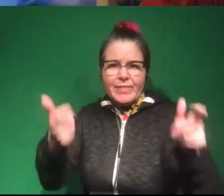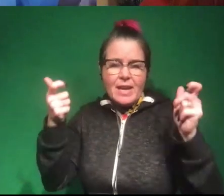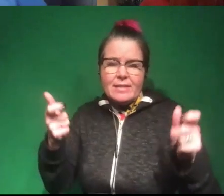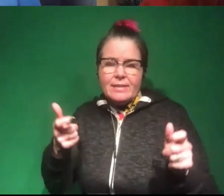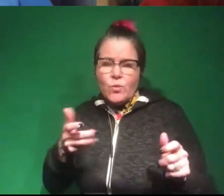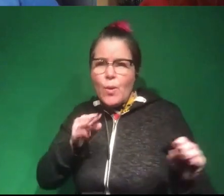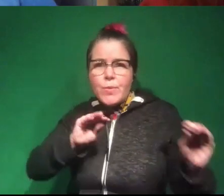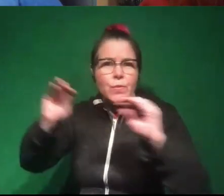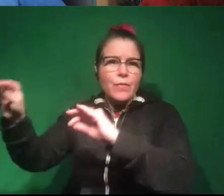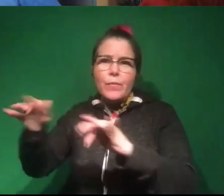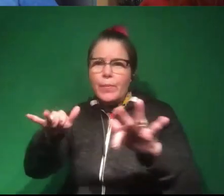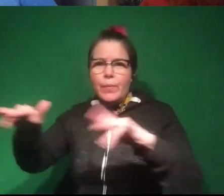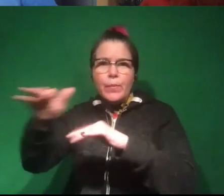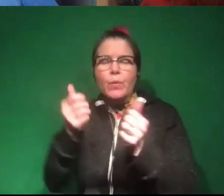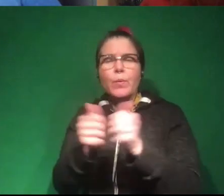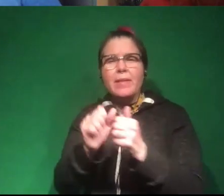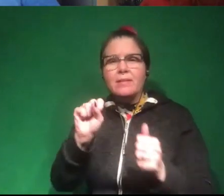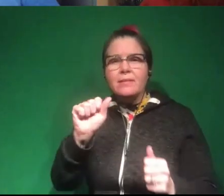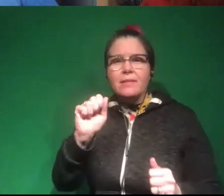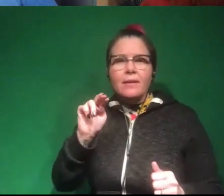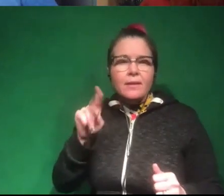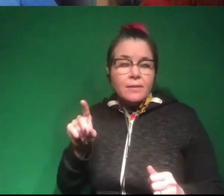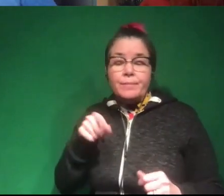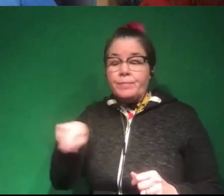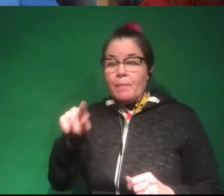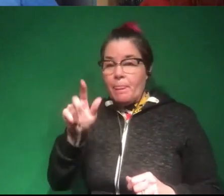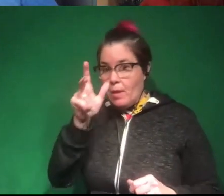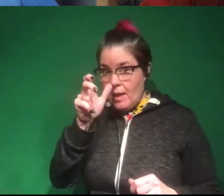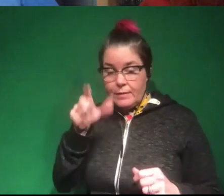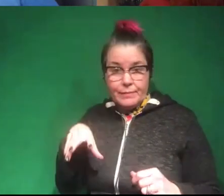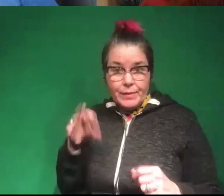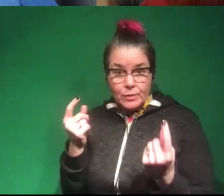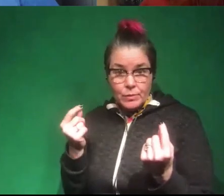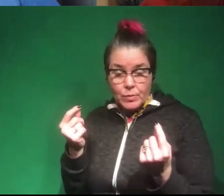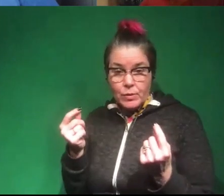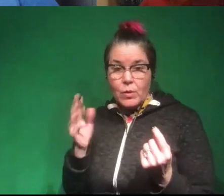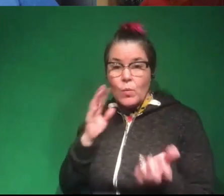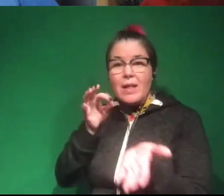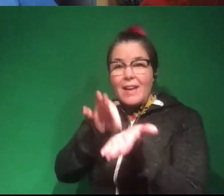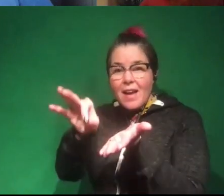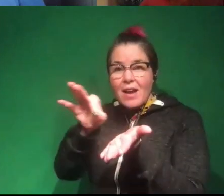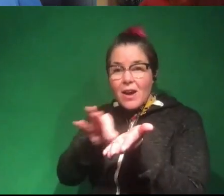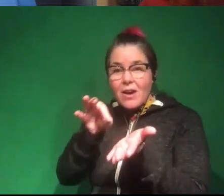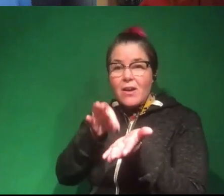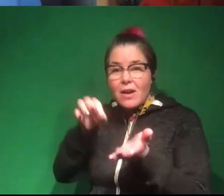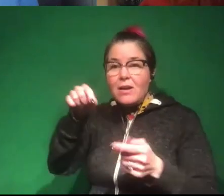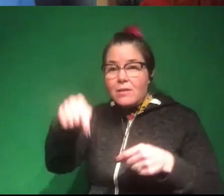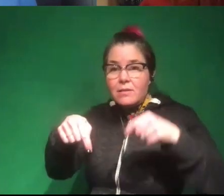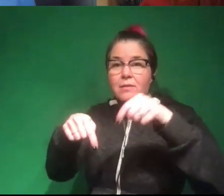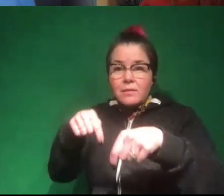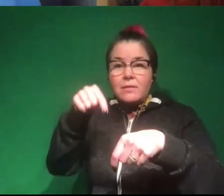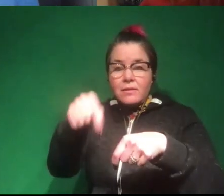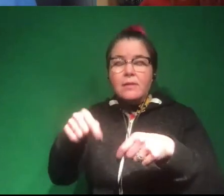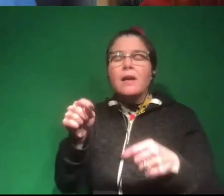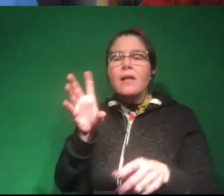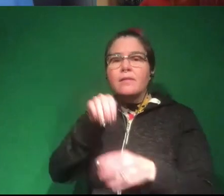and blows with those sand particles. So these ants, they found that they actually can count their steps and integrate every step